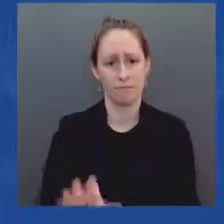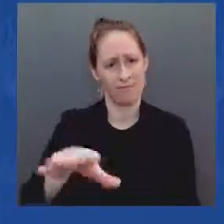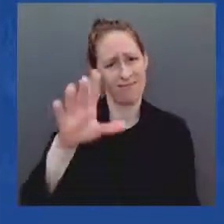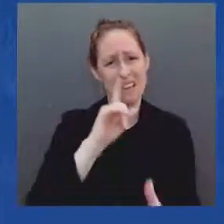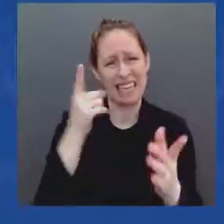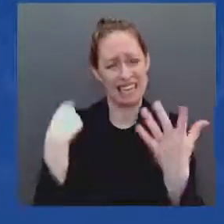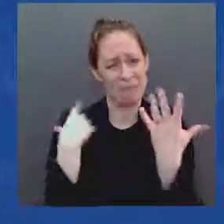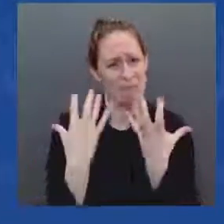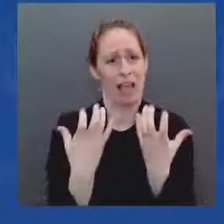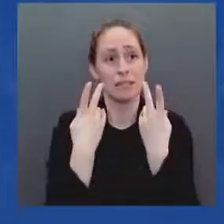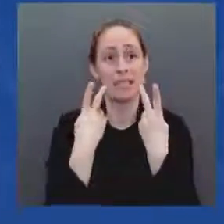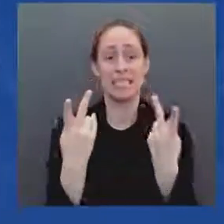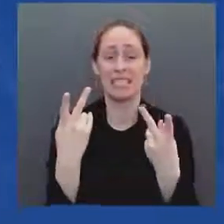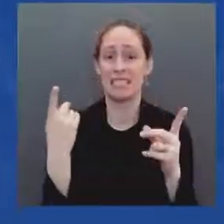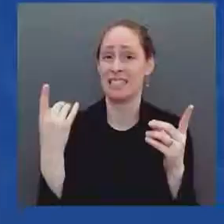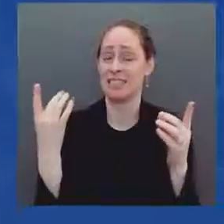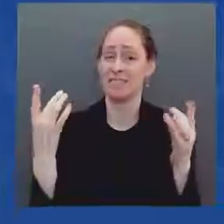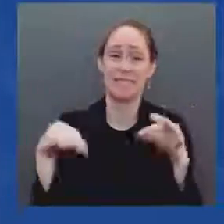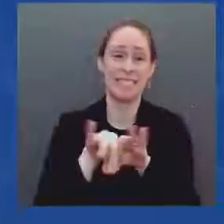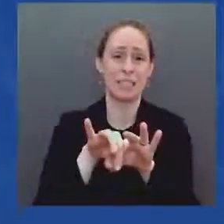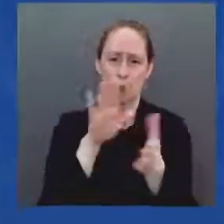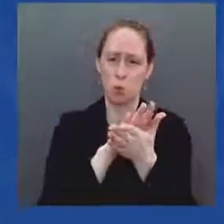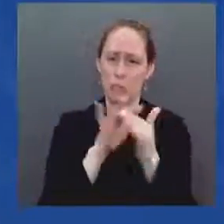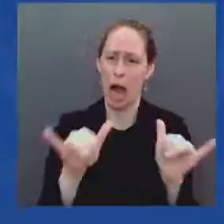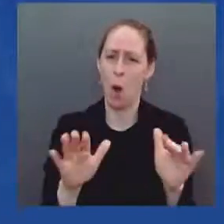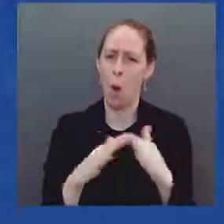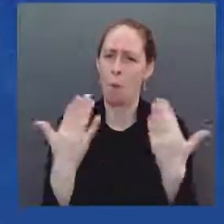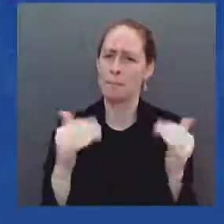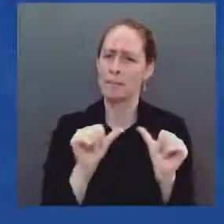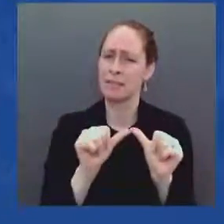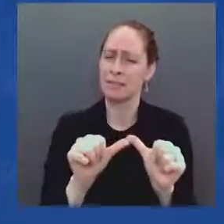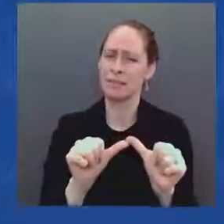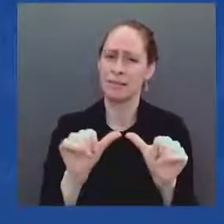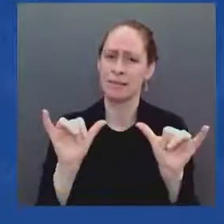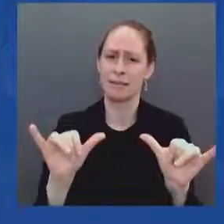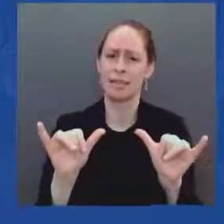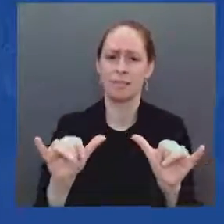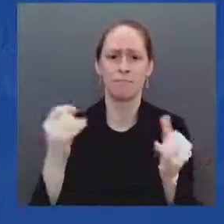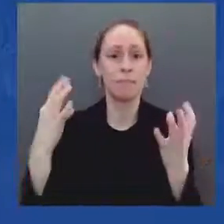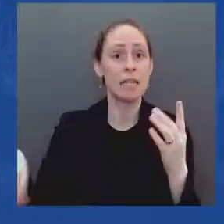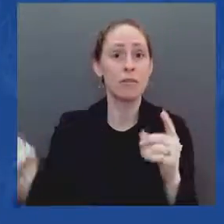done, the great universities in your states have done them, is that,